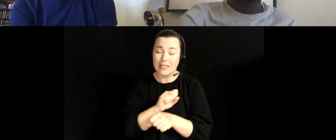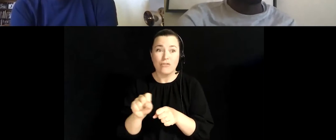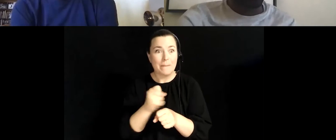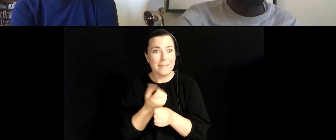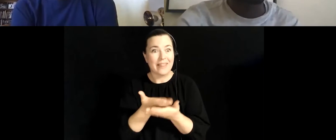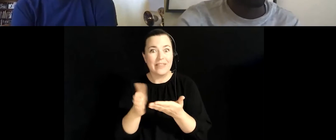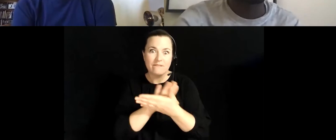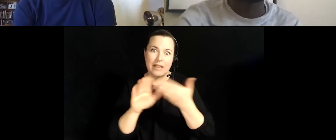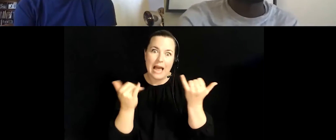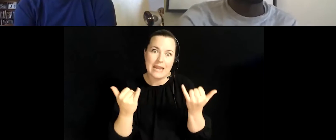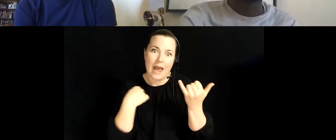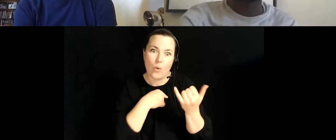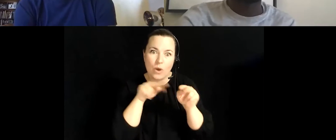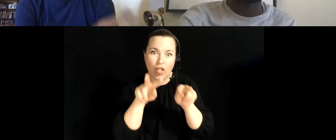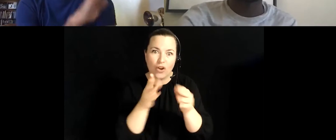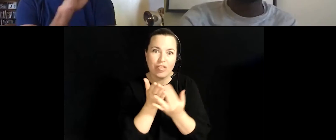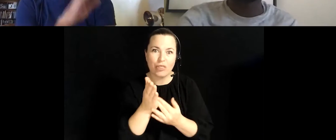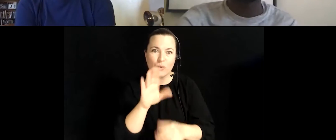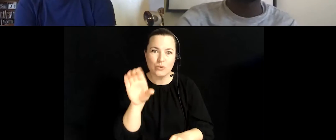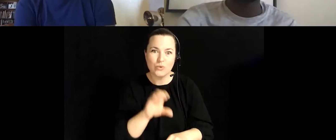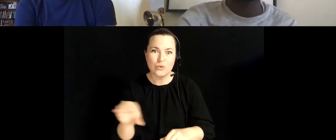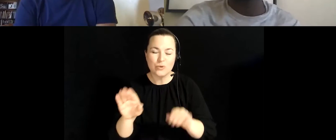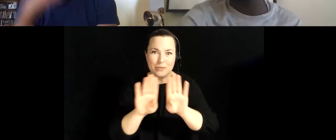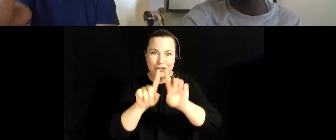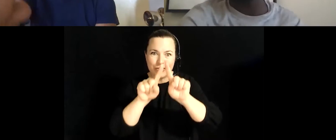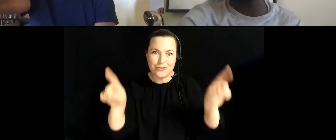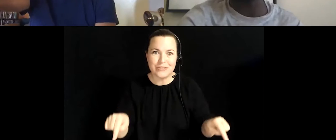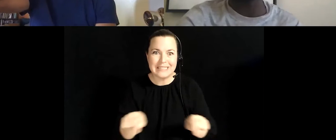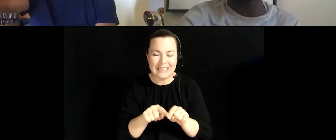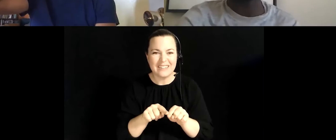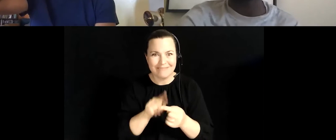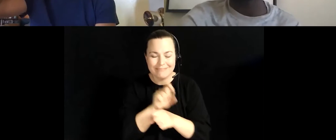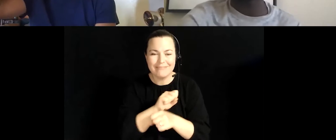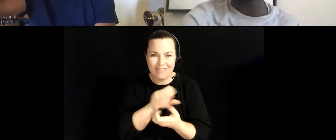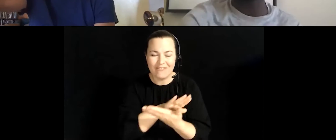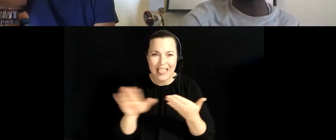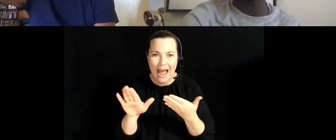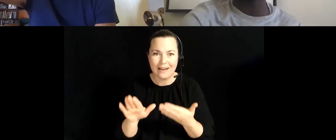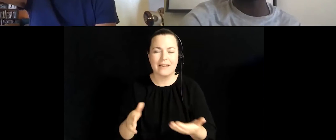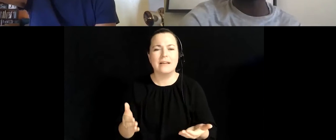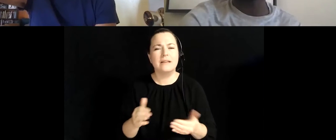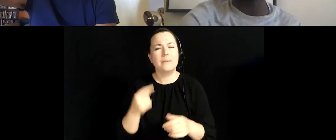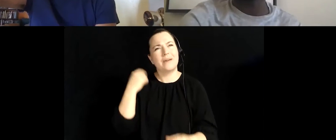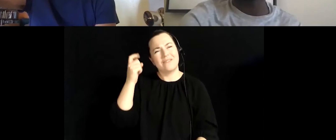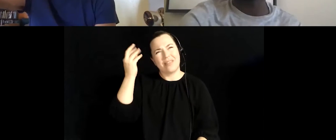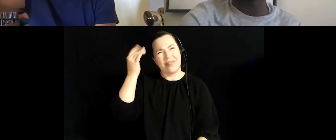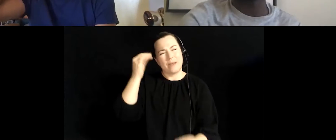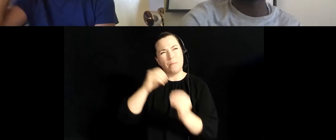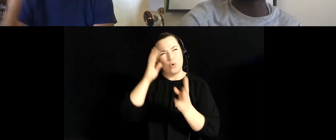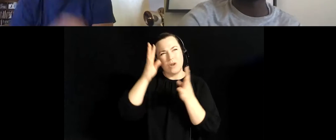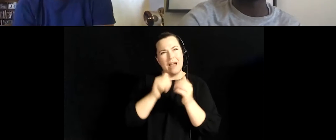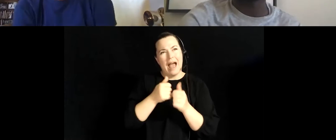through a screen like we are. And and thinking about how do I make my work